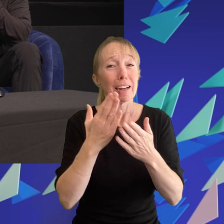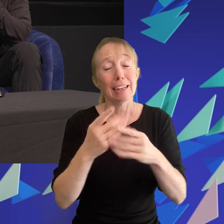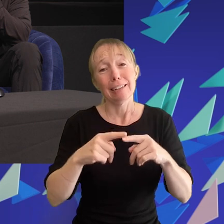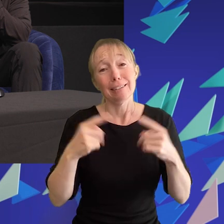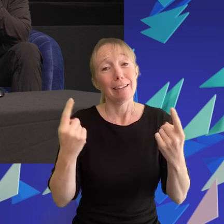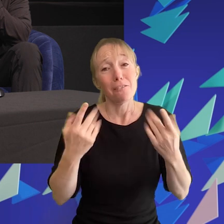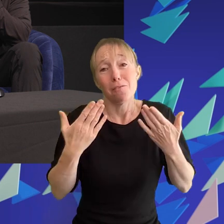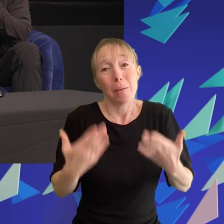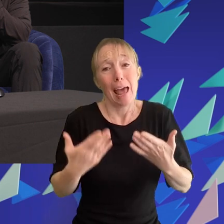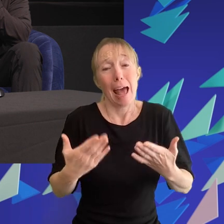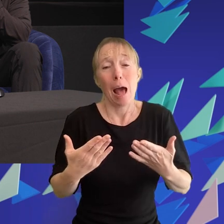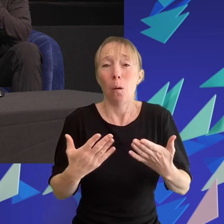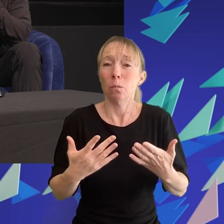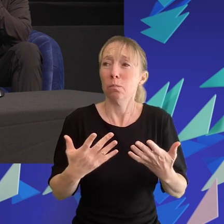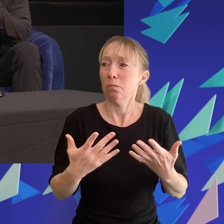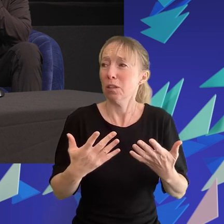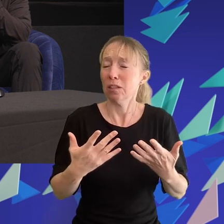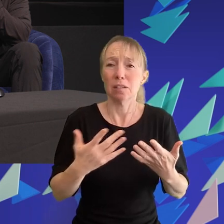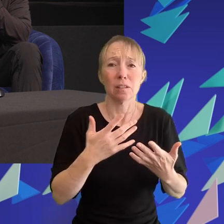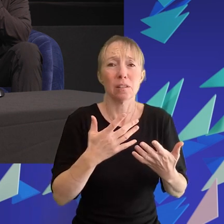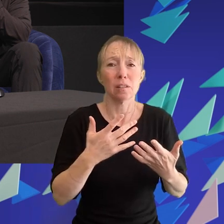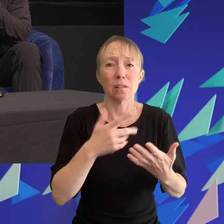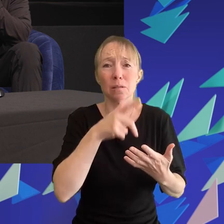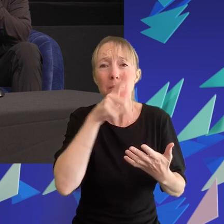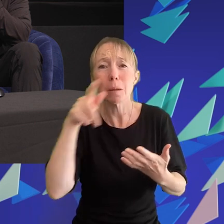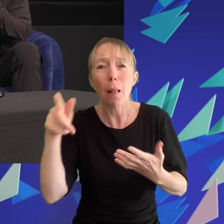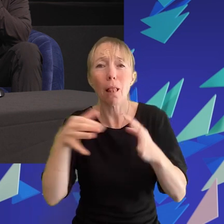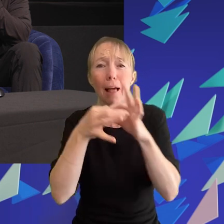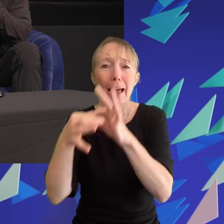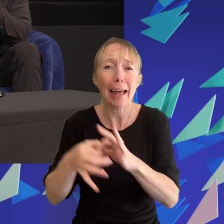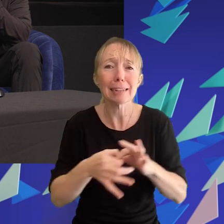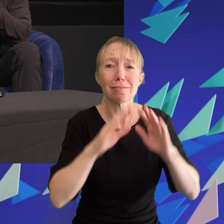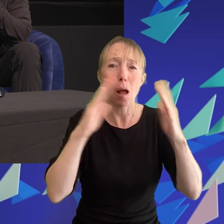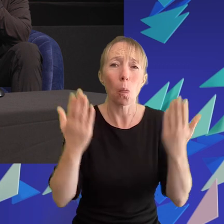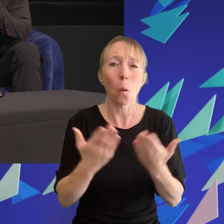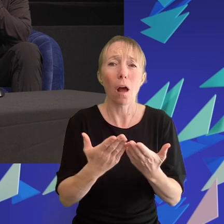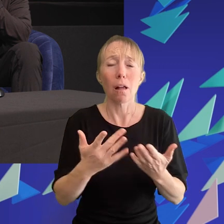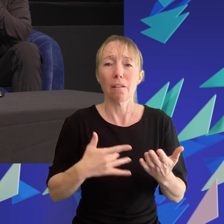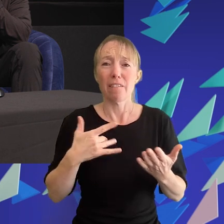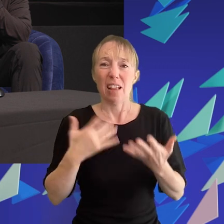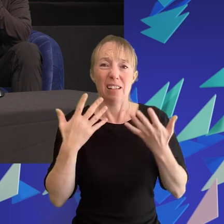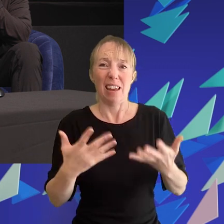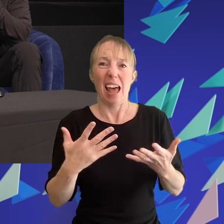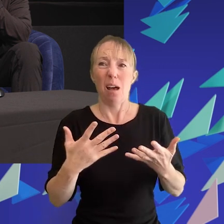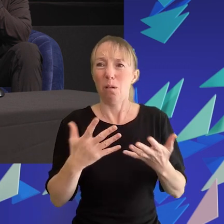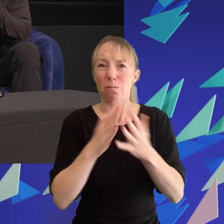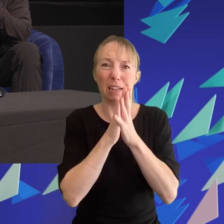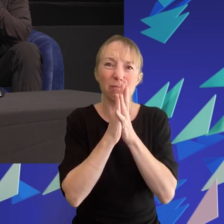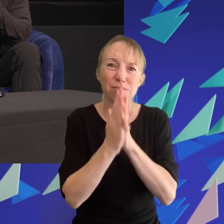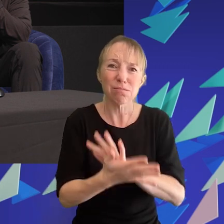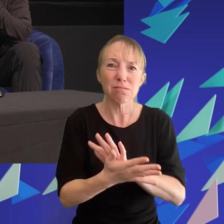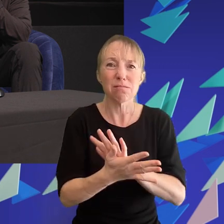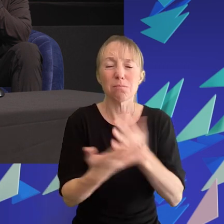And this sense of a connection between worlds has been, it feels like it's been torn apart by a very toxic blend